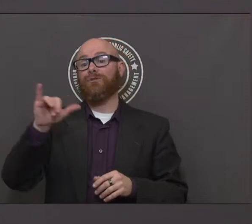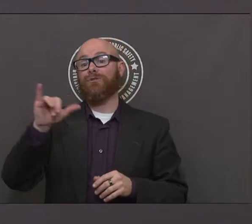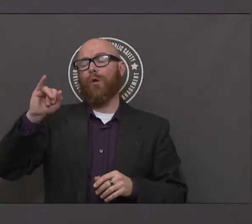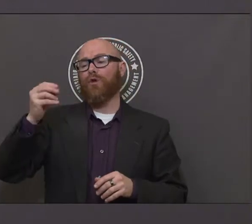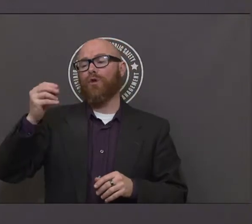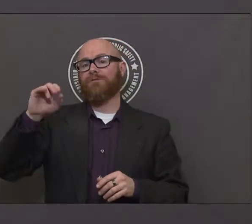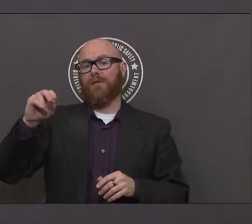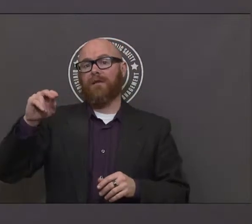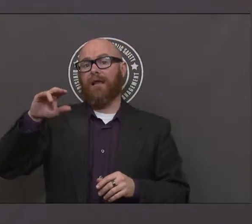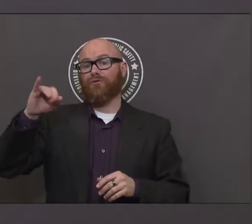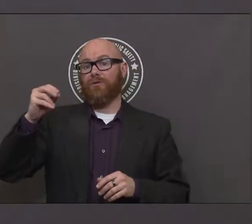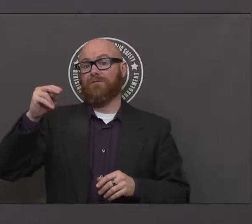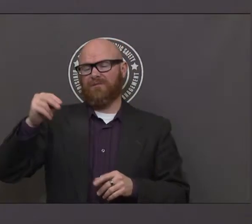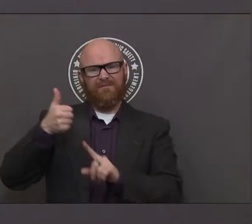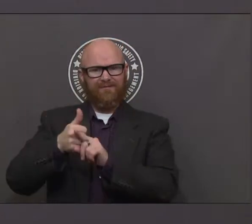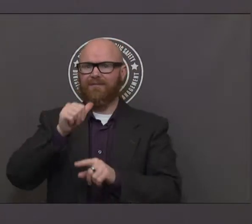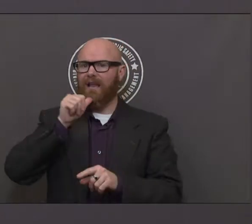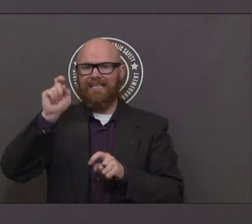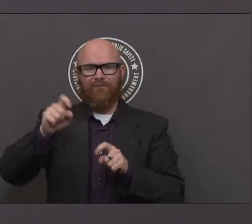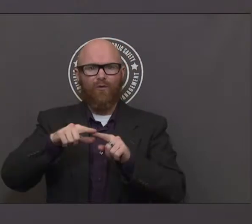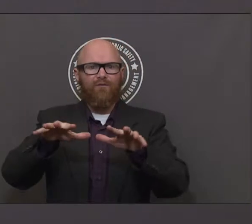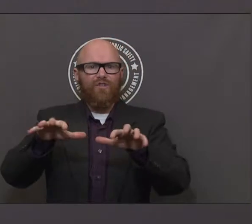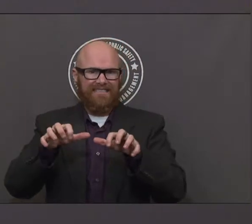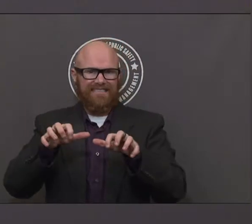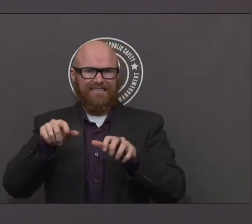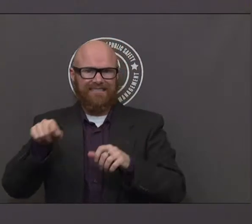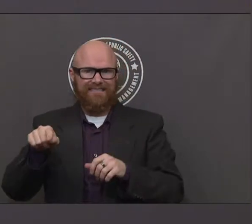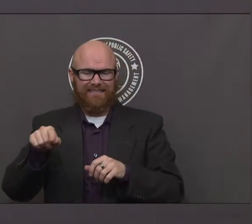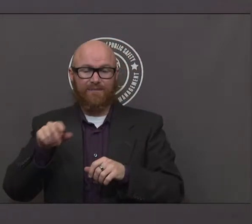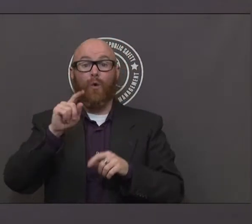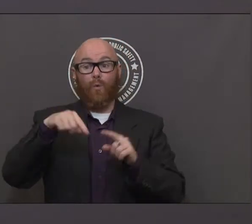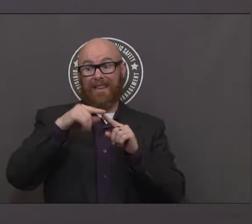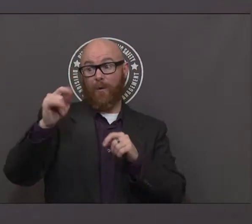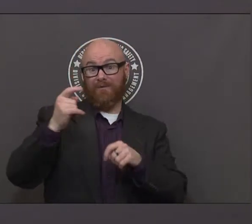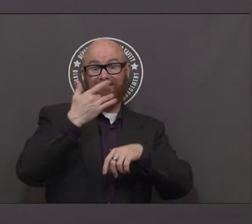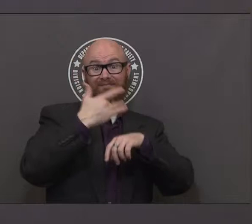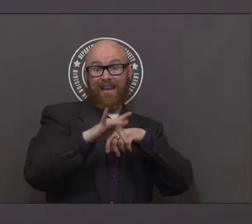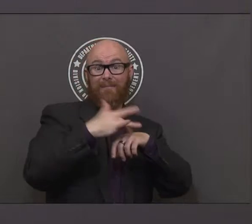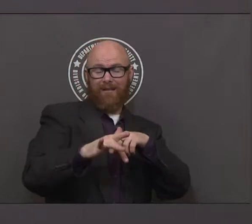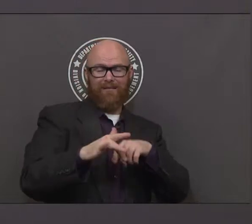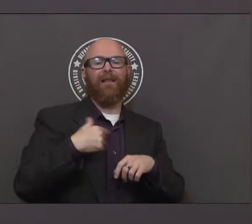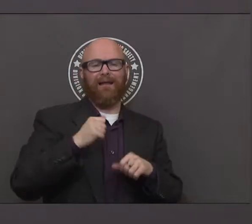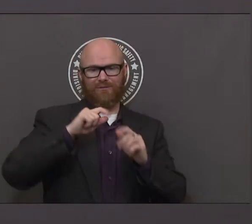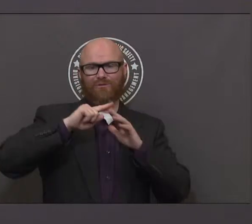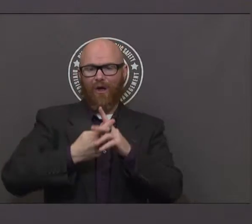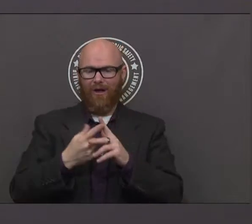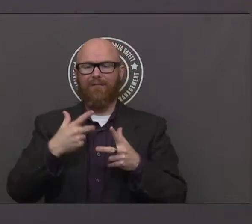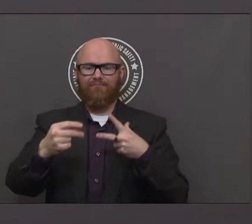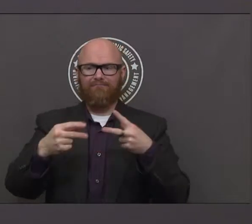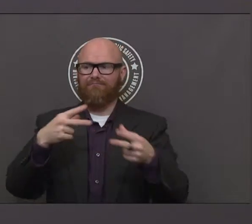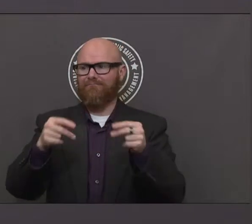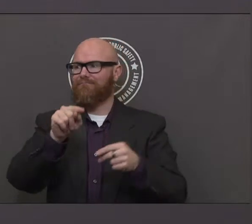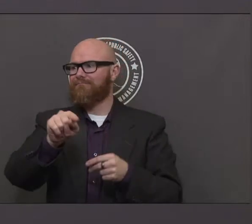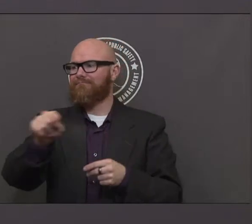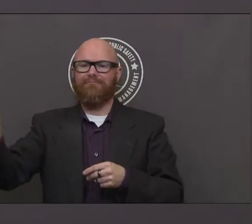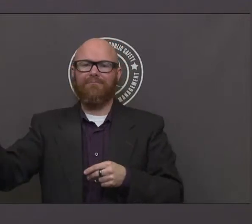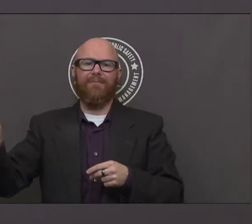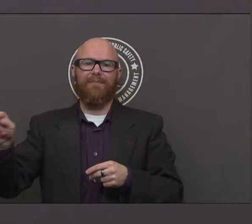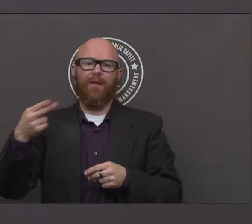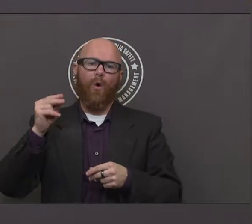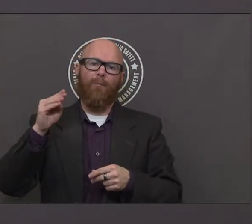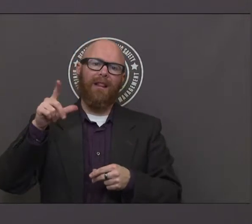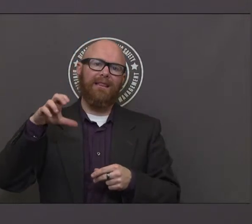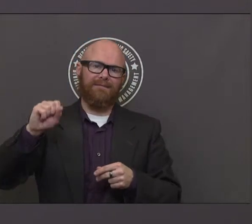so as Johnson & Johnson becomes more available, we will be able to start actively vaccinating our most vulnerable,